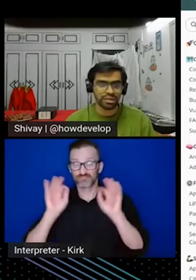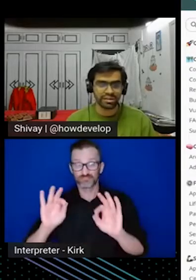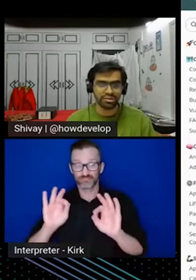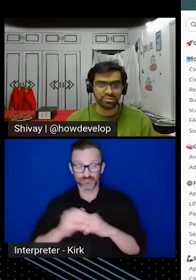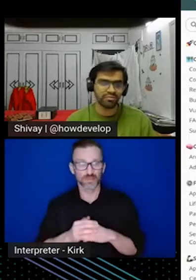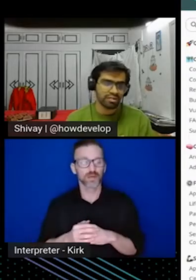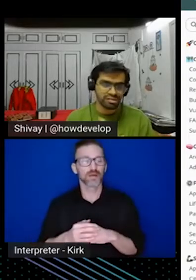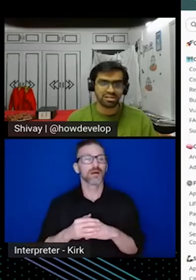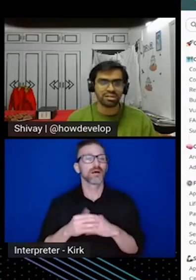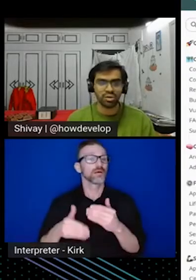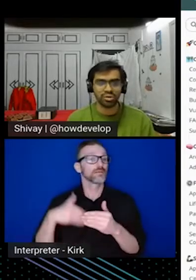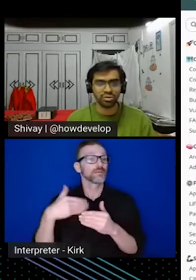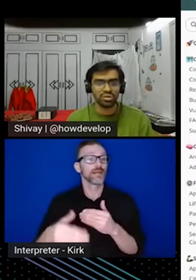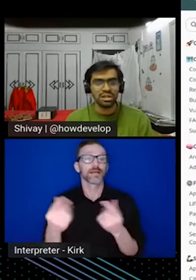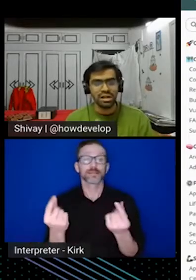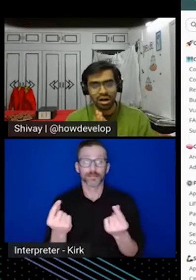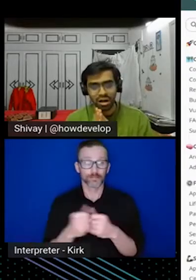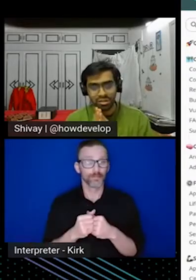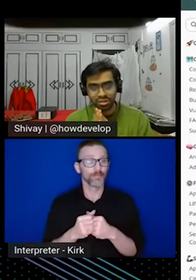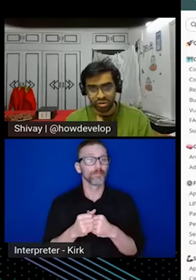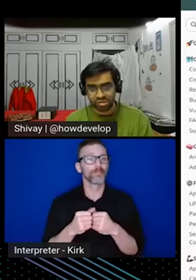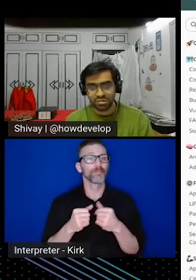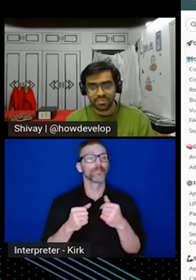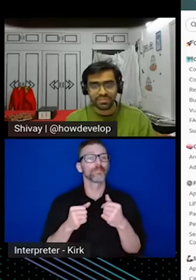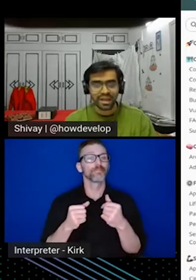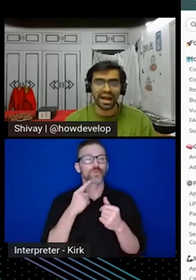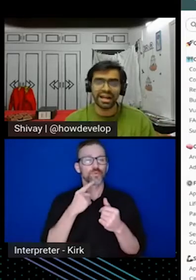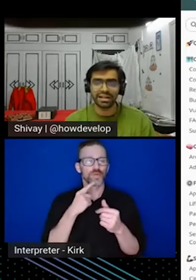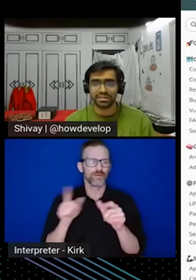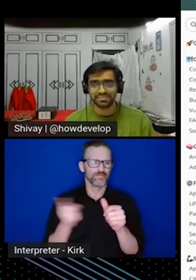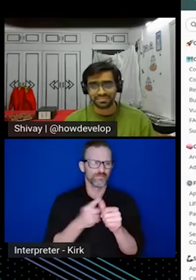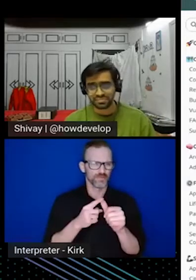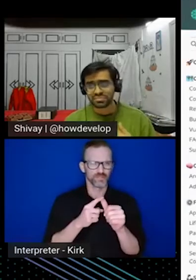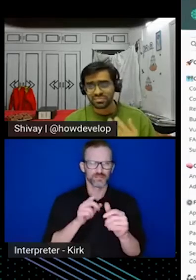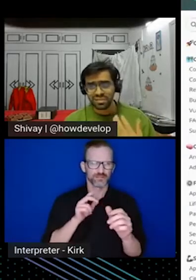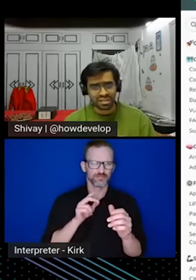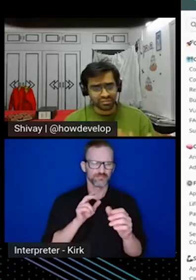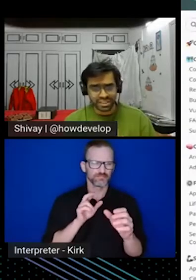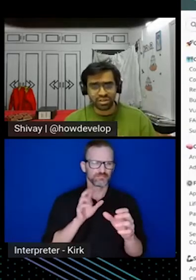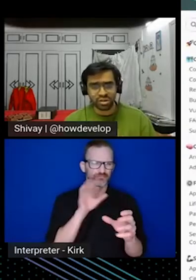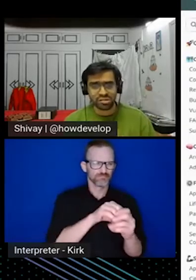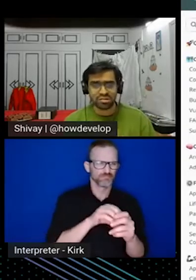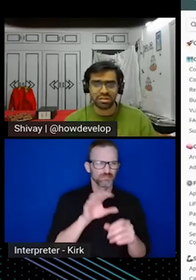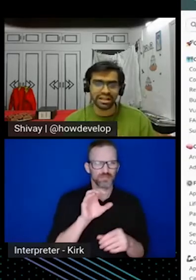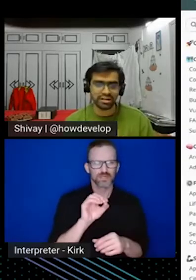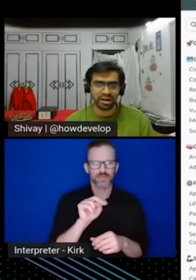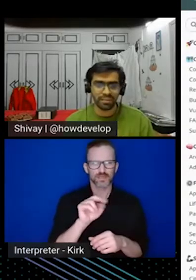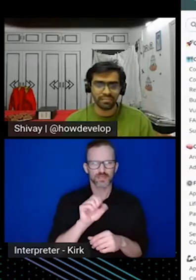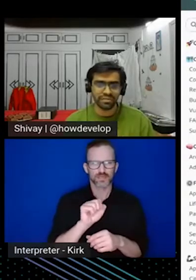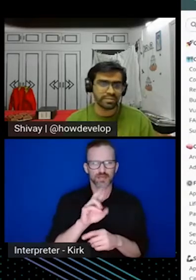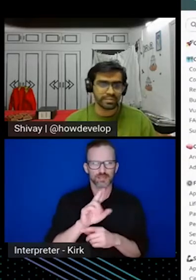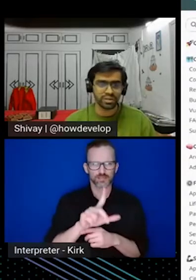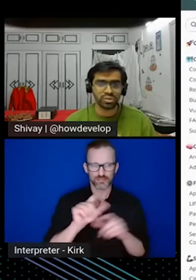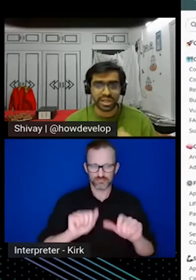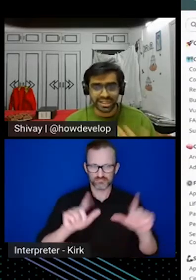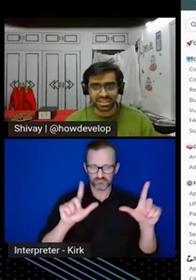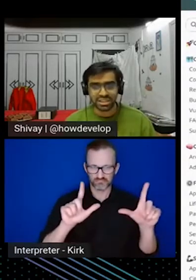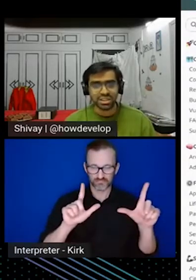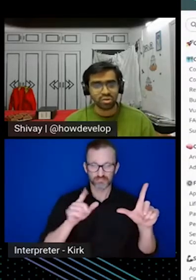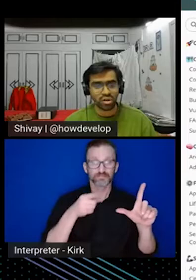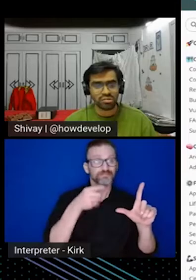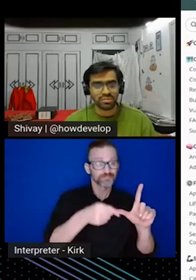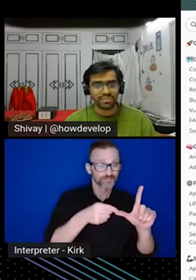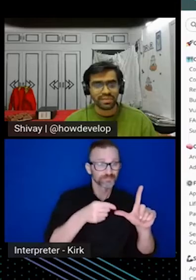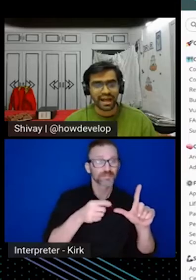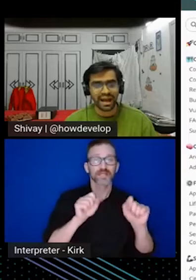you'll first go to the console. And within the console, we'll be able to connect